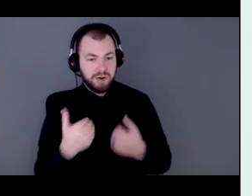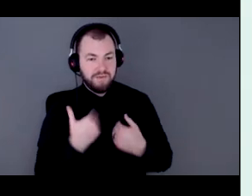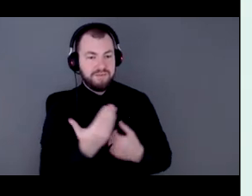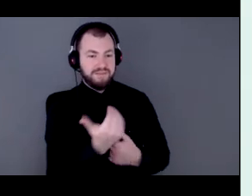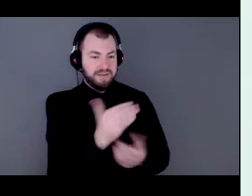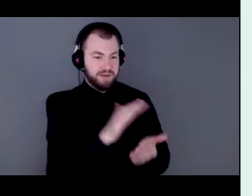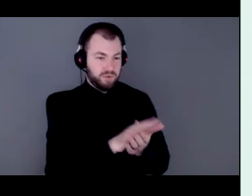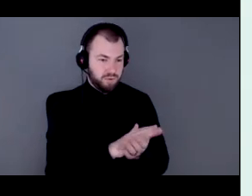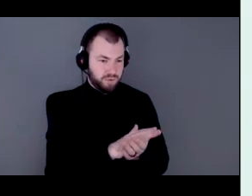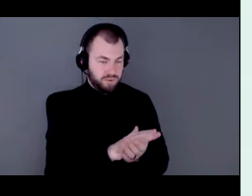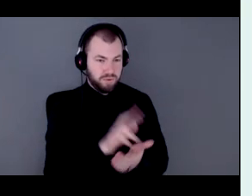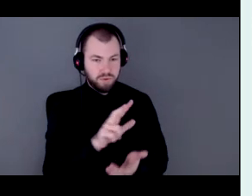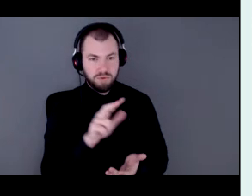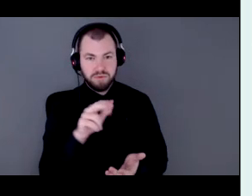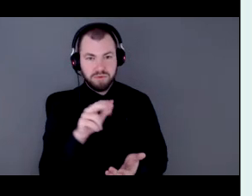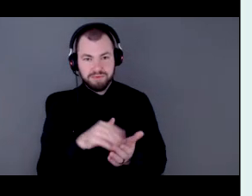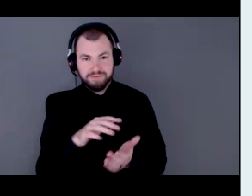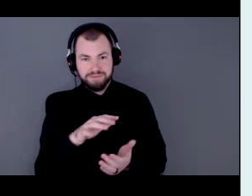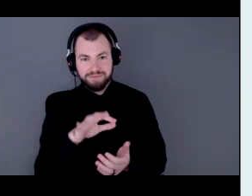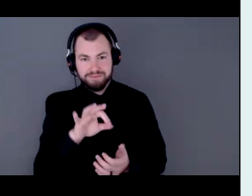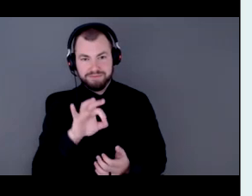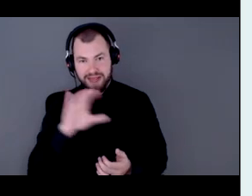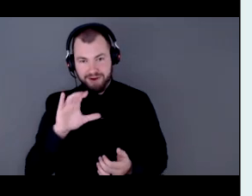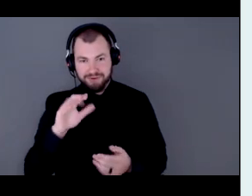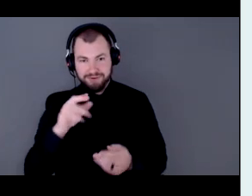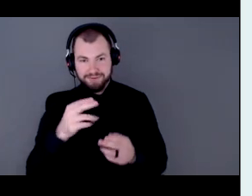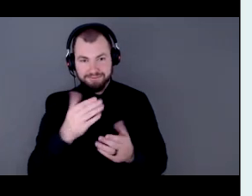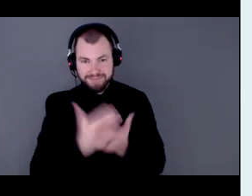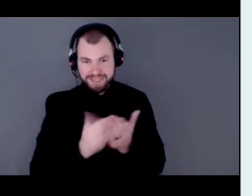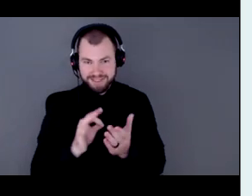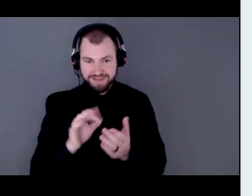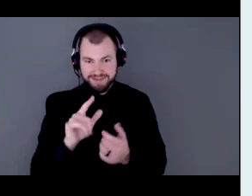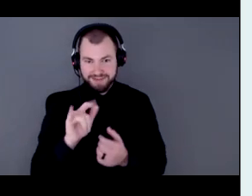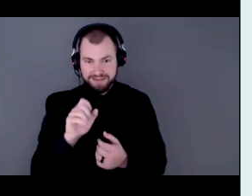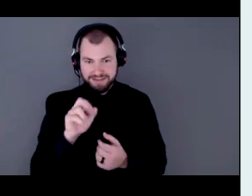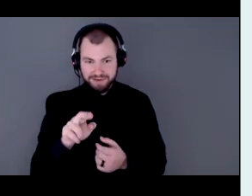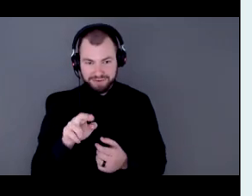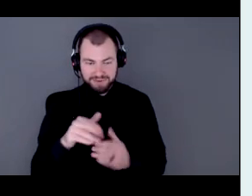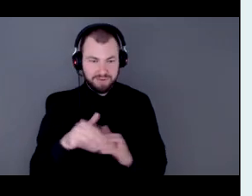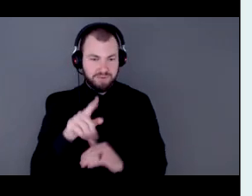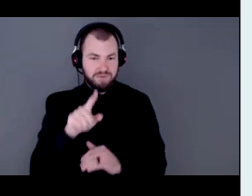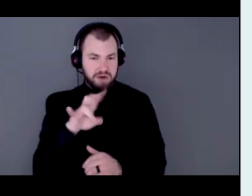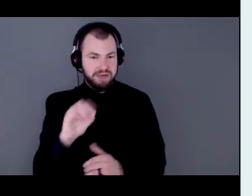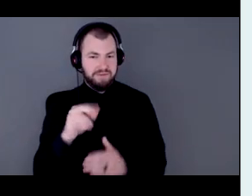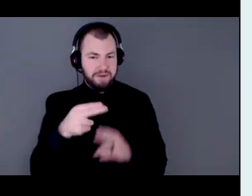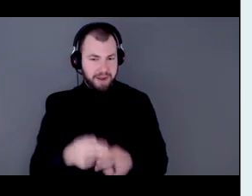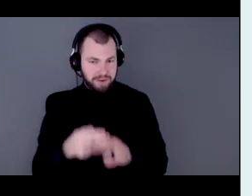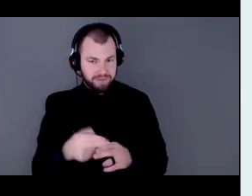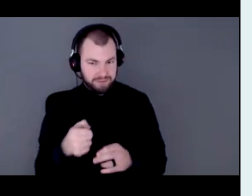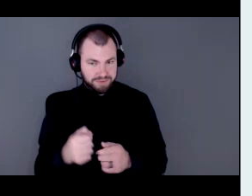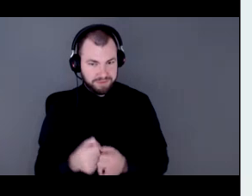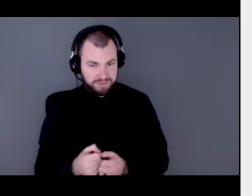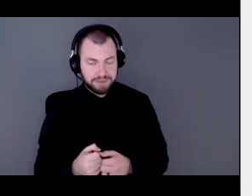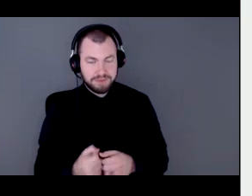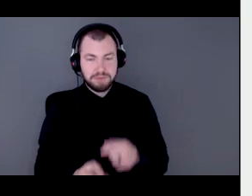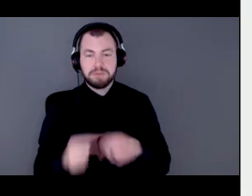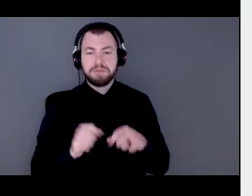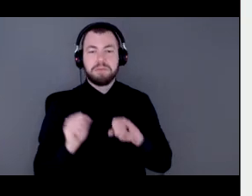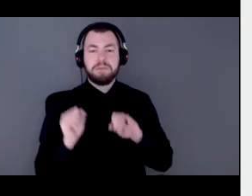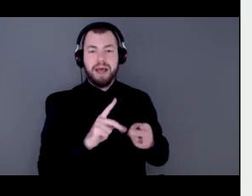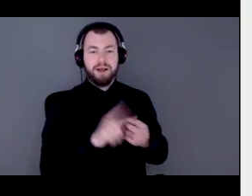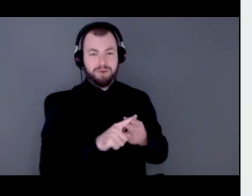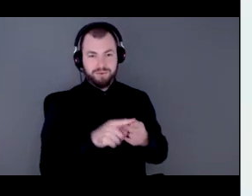schools and 3,900 pieces of litter over 170 pounds. Next slide. And this just reiterates back to where we came from, where this